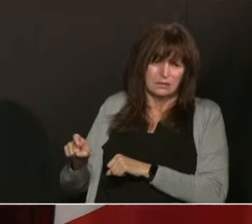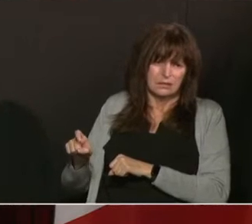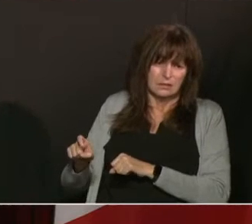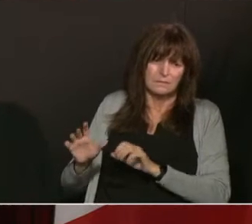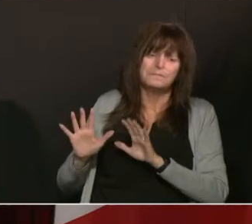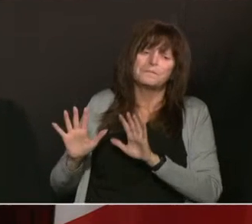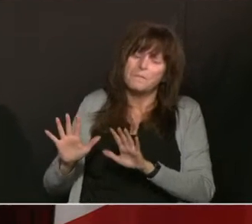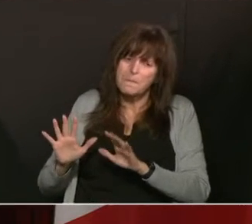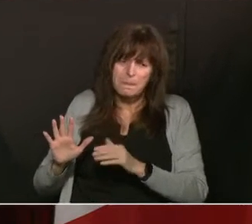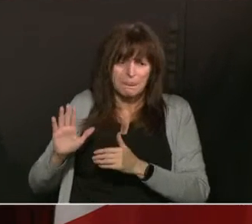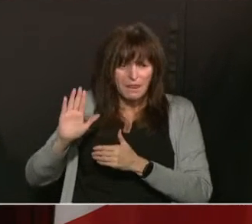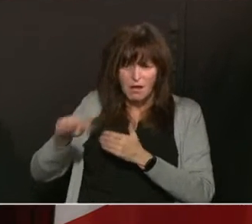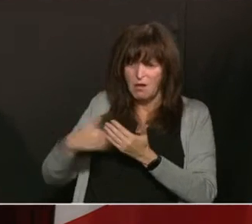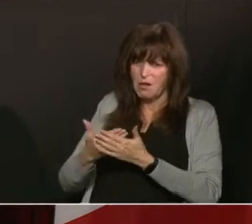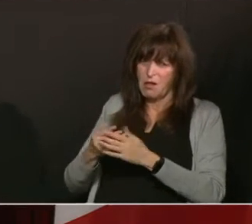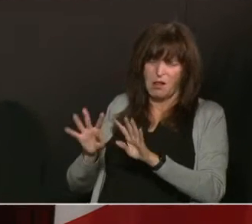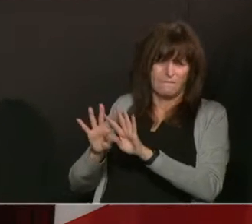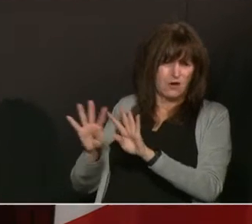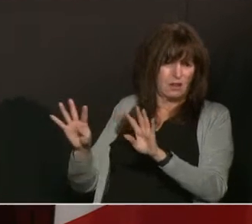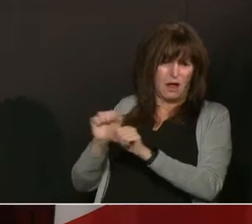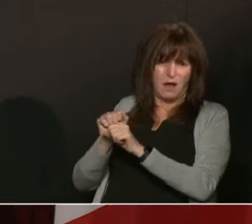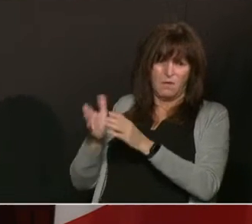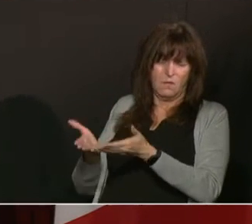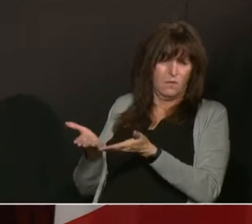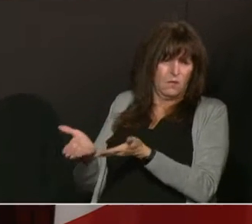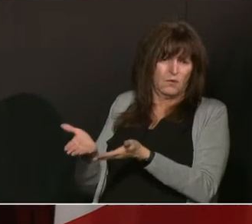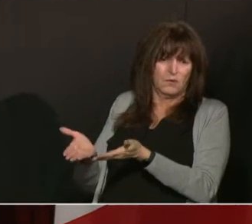workers in congregate settings,